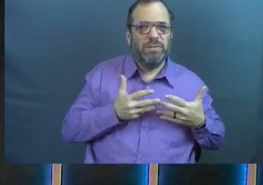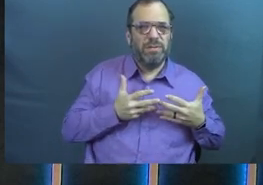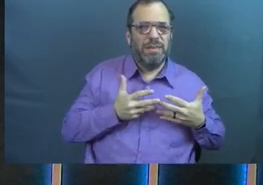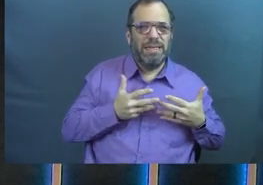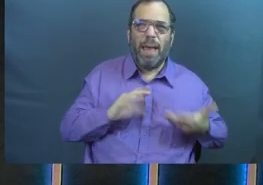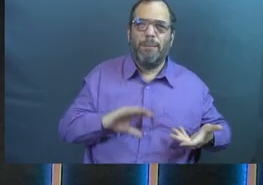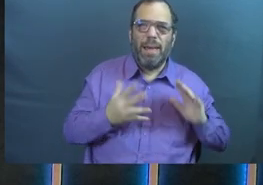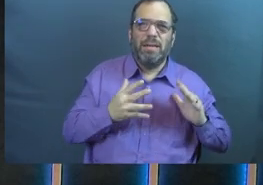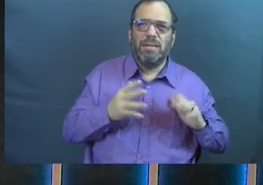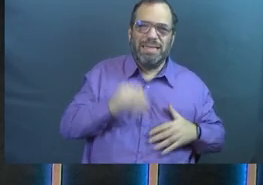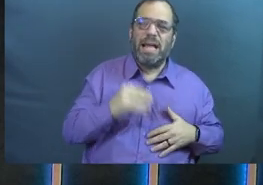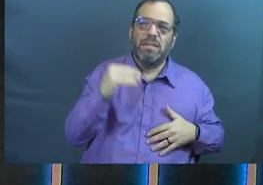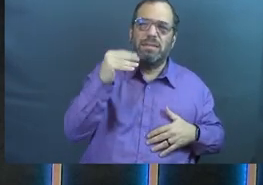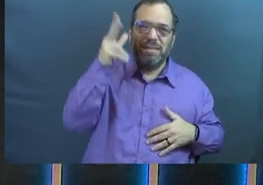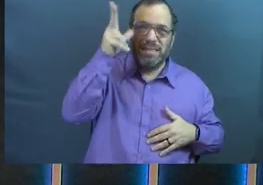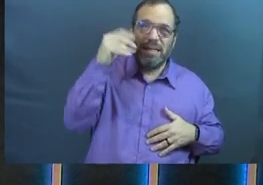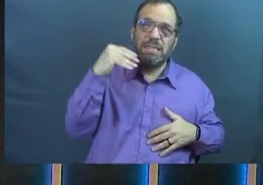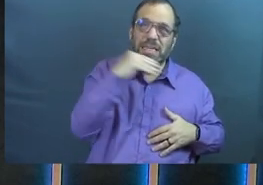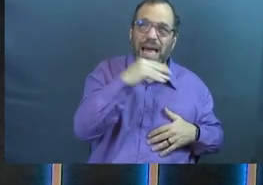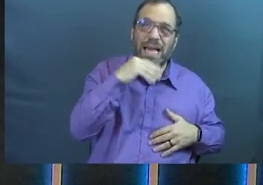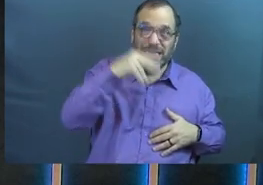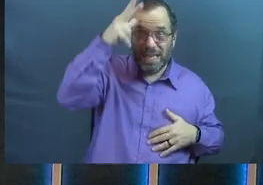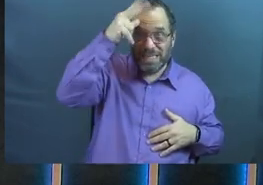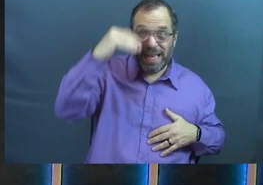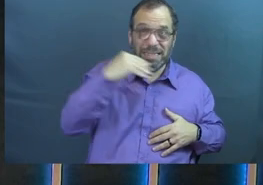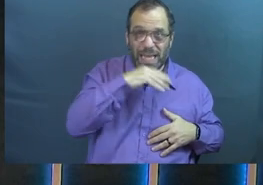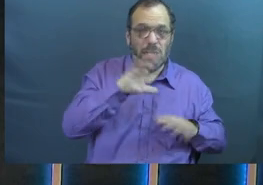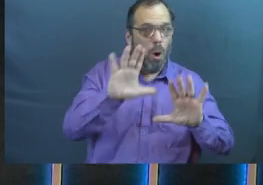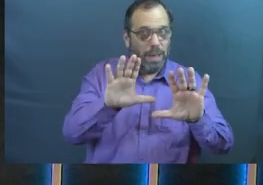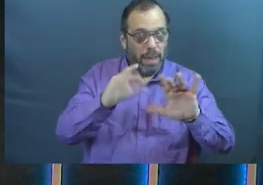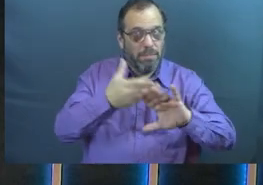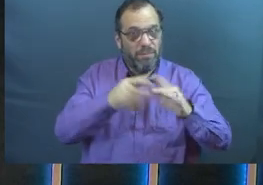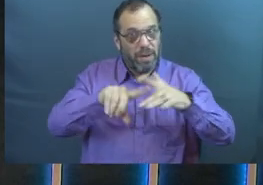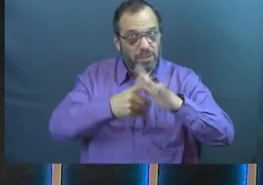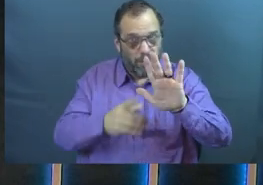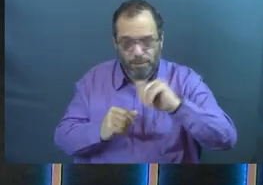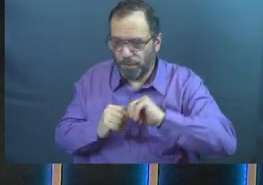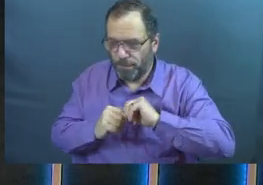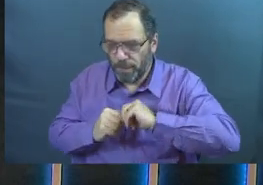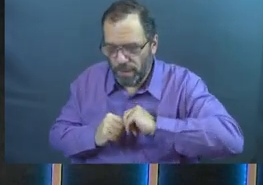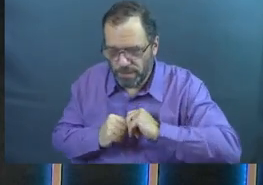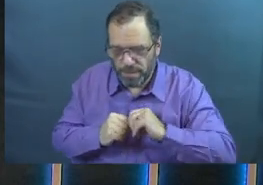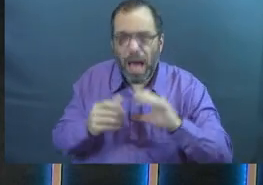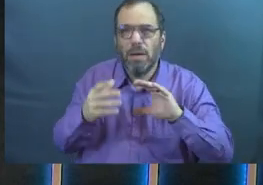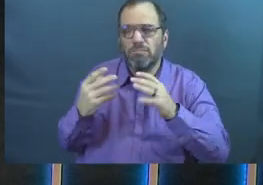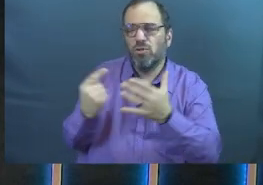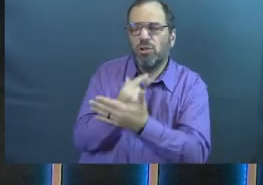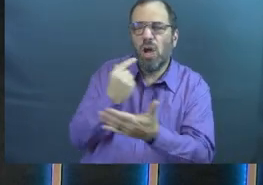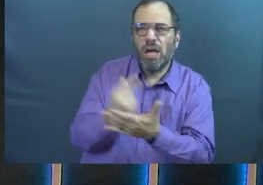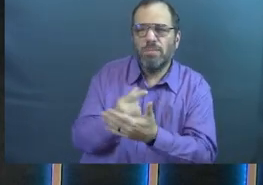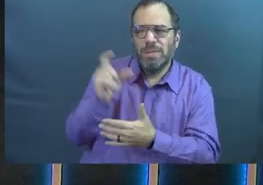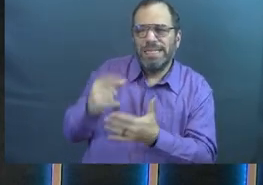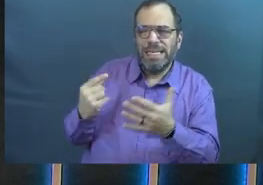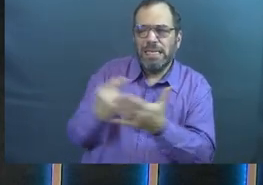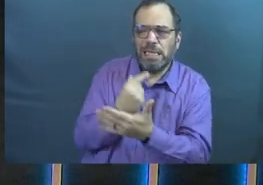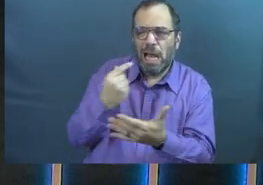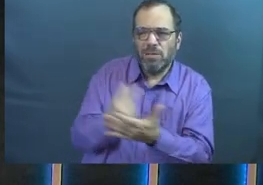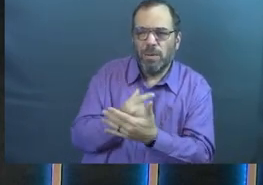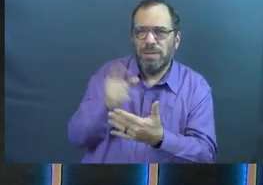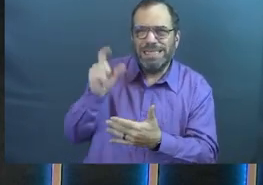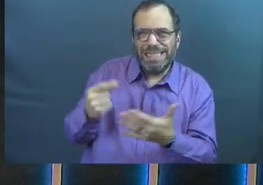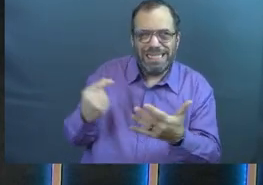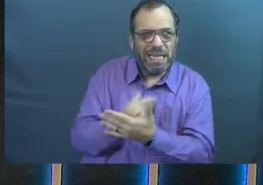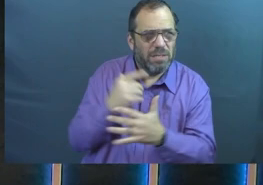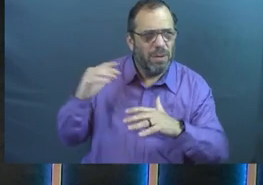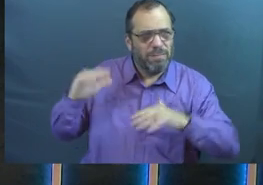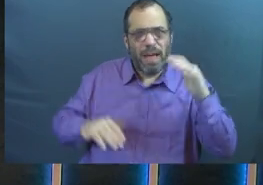with us. And that's one of the lies of Satan today that we're going to look at. But before I get to those, I want to talk about the gospel, because we need the gospel. We need the gospel